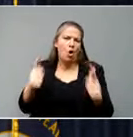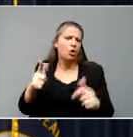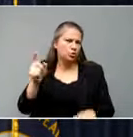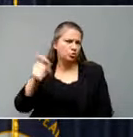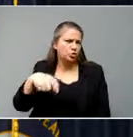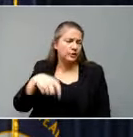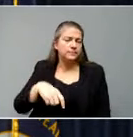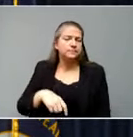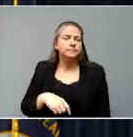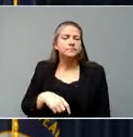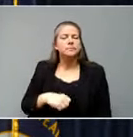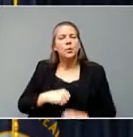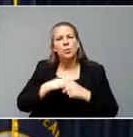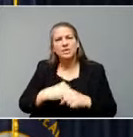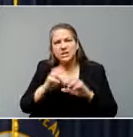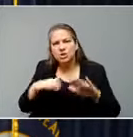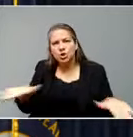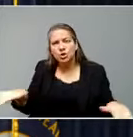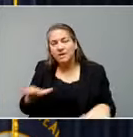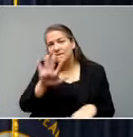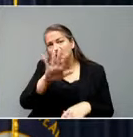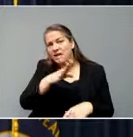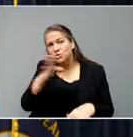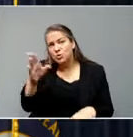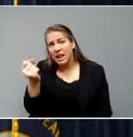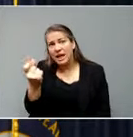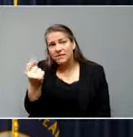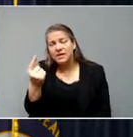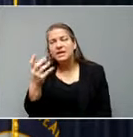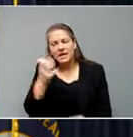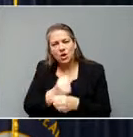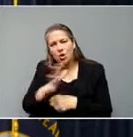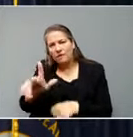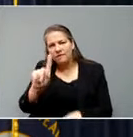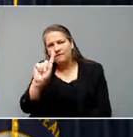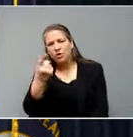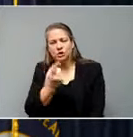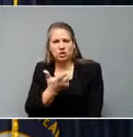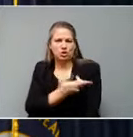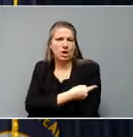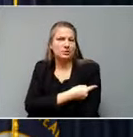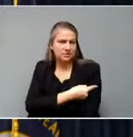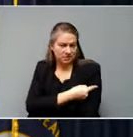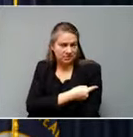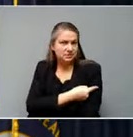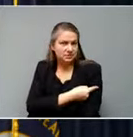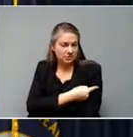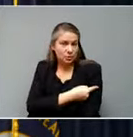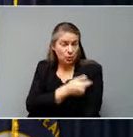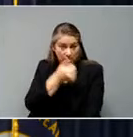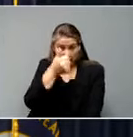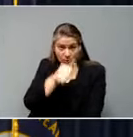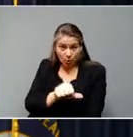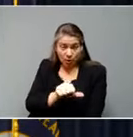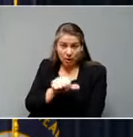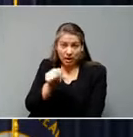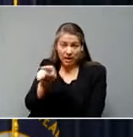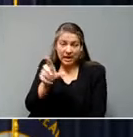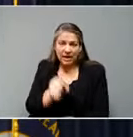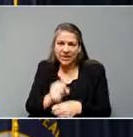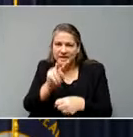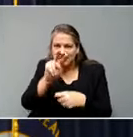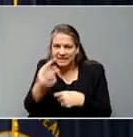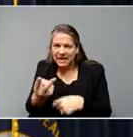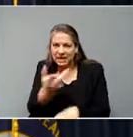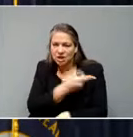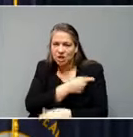Start protecting children 5 through 11 by getting them their first dose of vaccine. And remember, get them the second dose 3 weeks